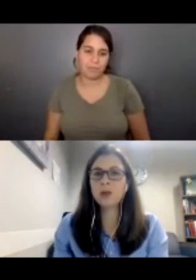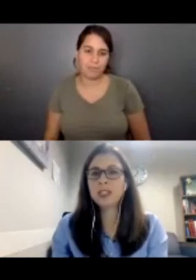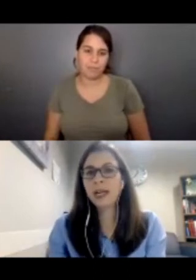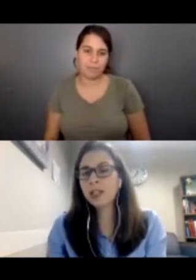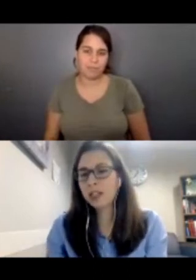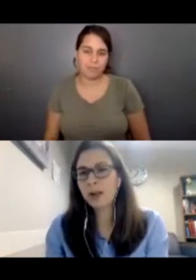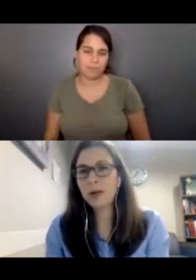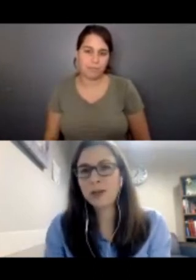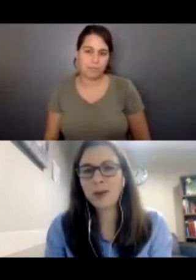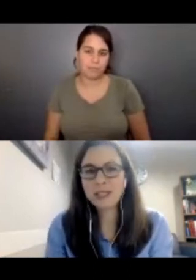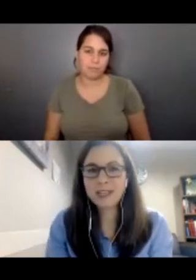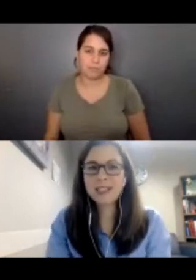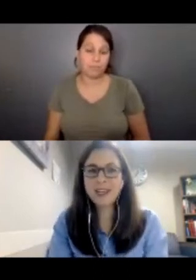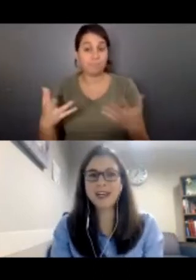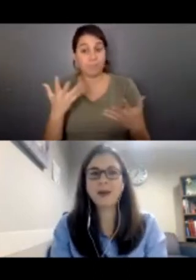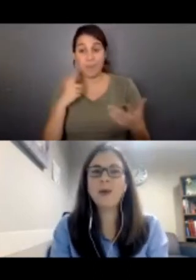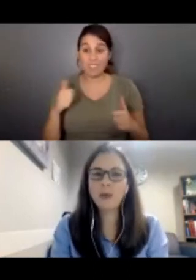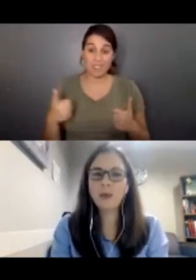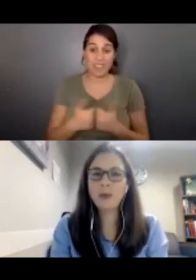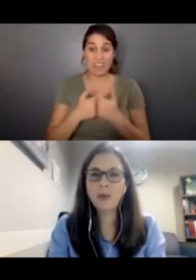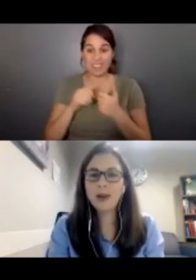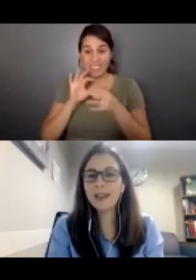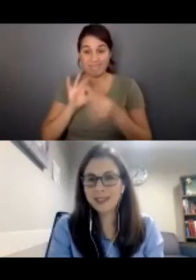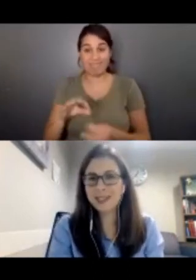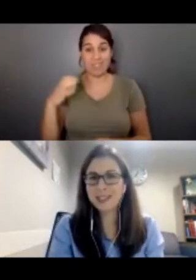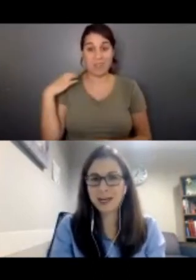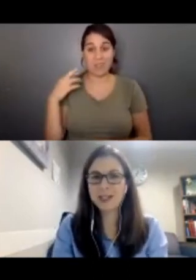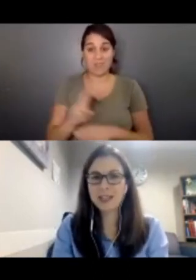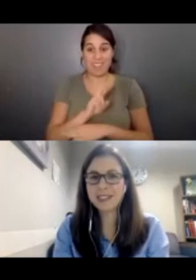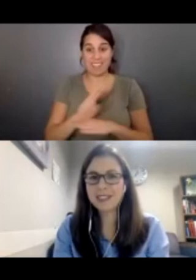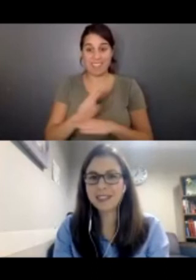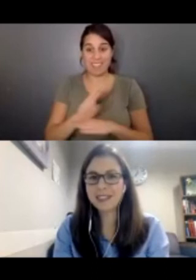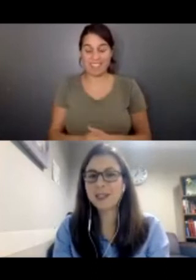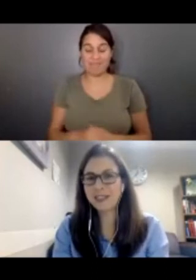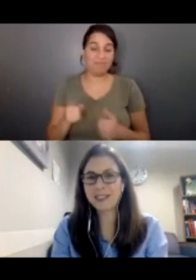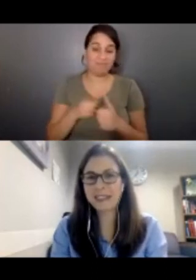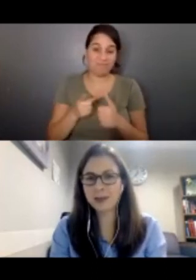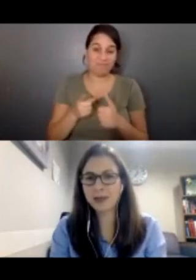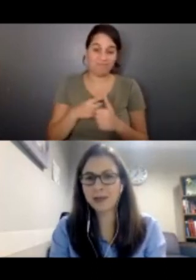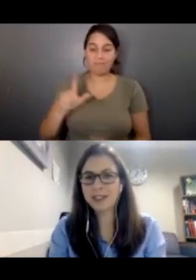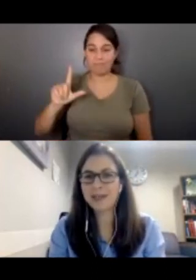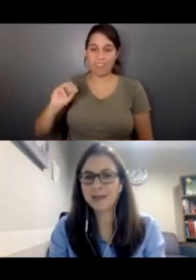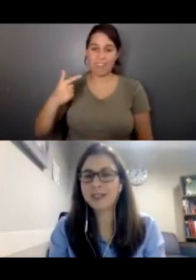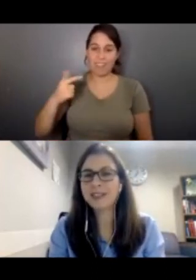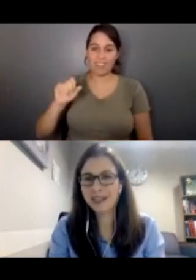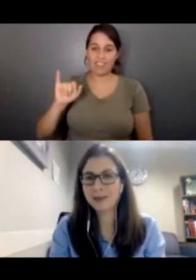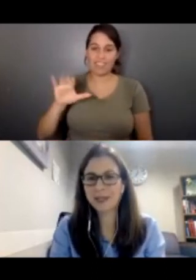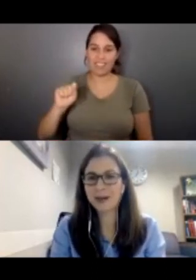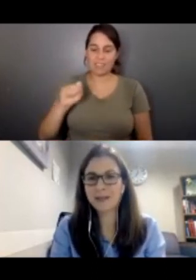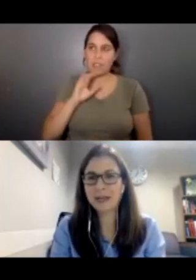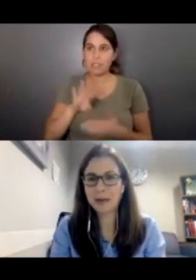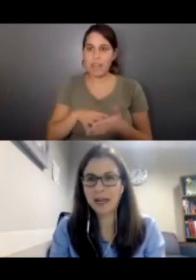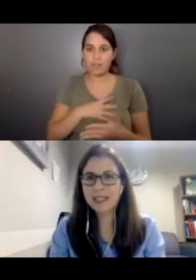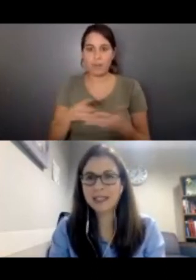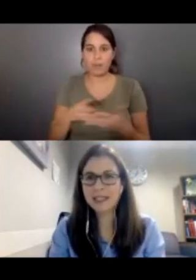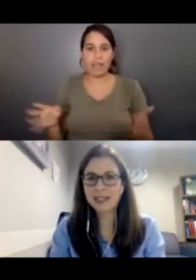So what's challenging about coaching residents? One of the things that's challenging is logistics and scheduling. Resident schedules are